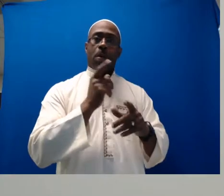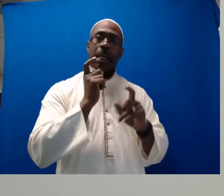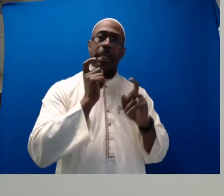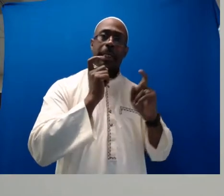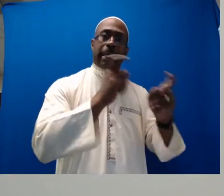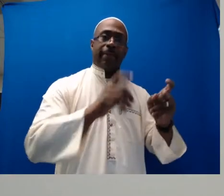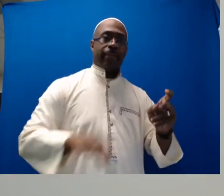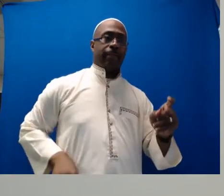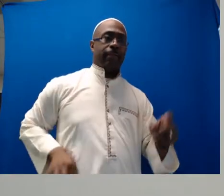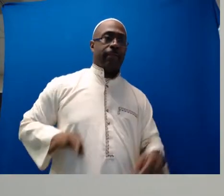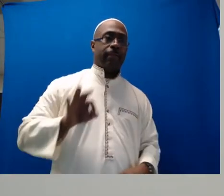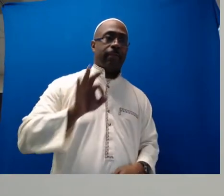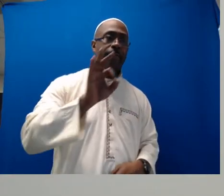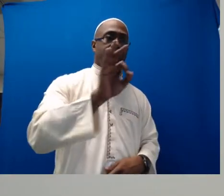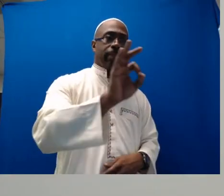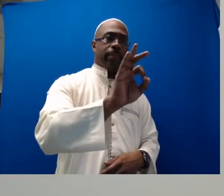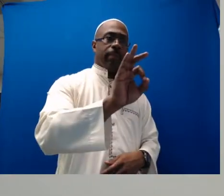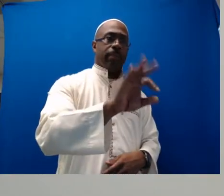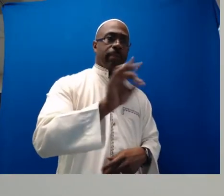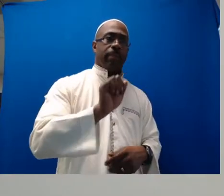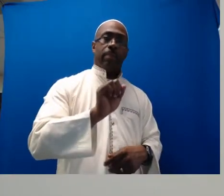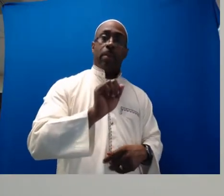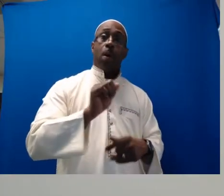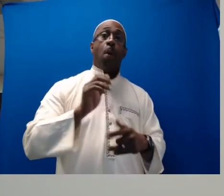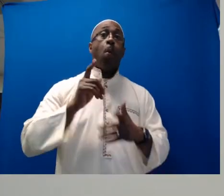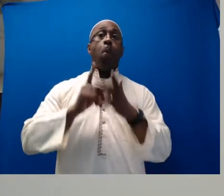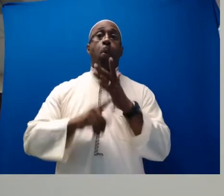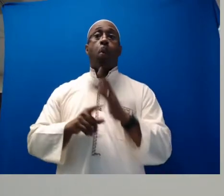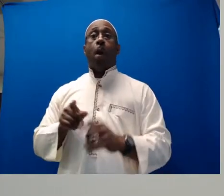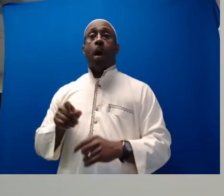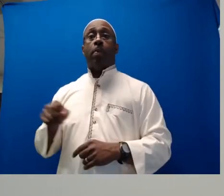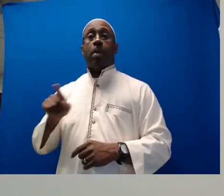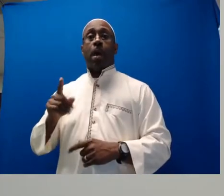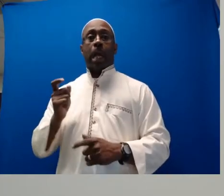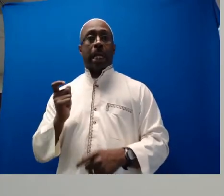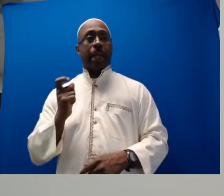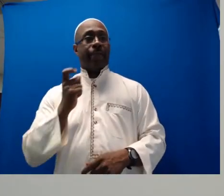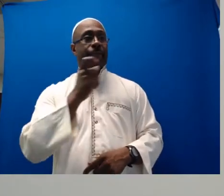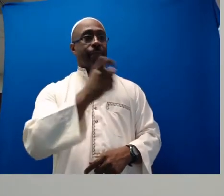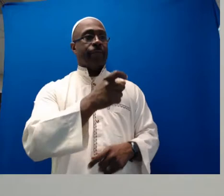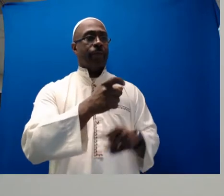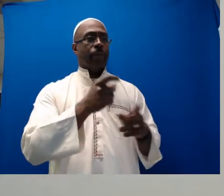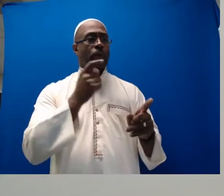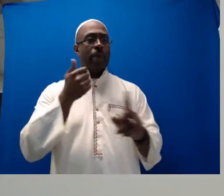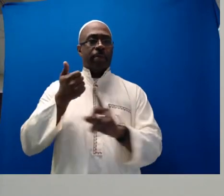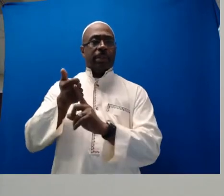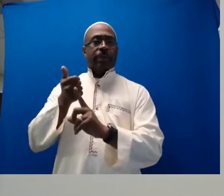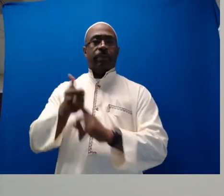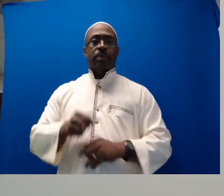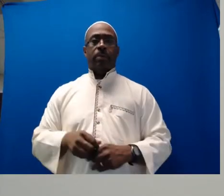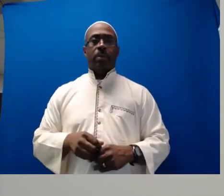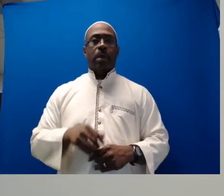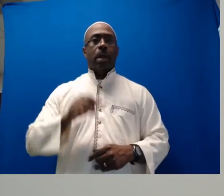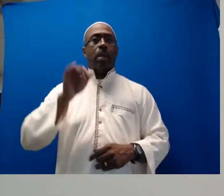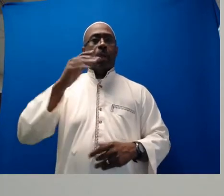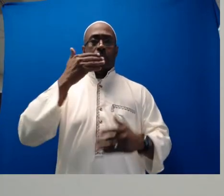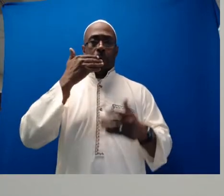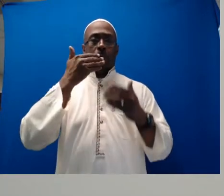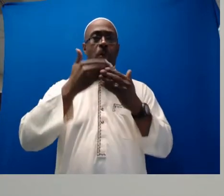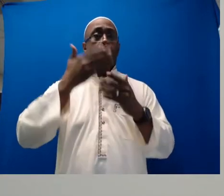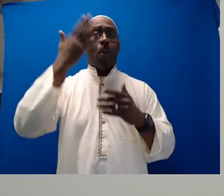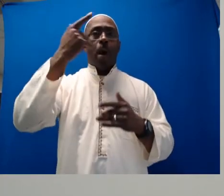knowing that what they are sending forth for themselves, that it is goodness upon goodness of following this prophetic